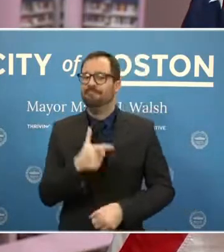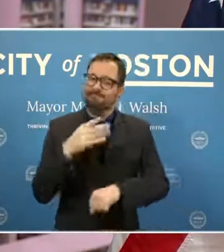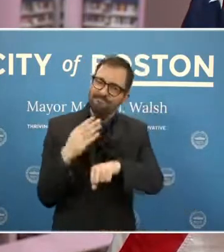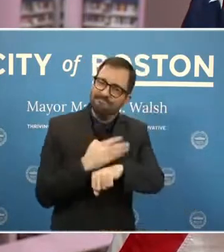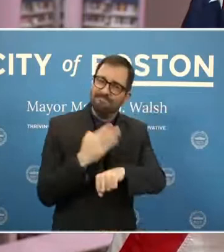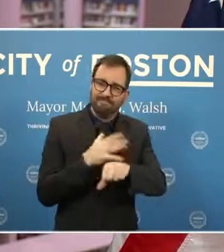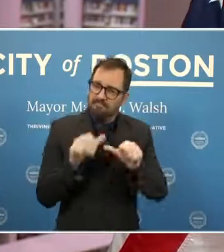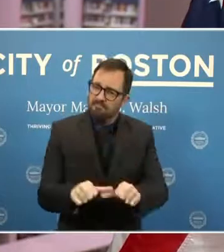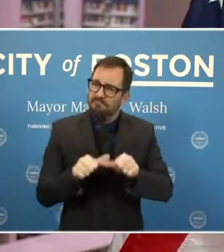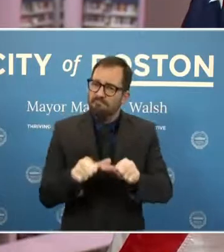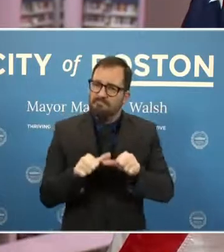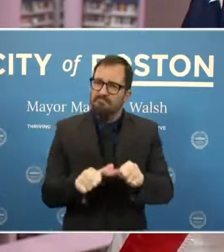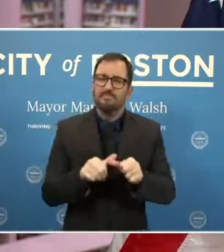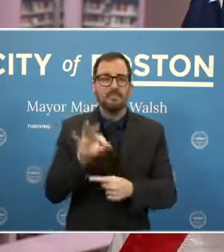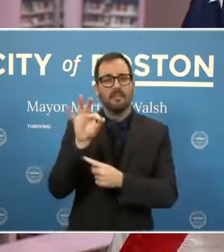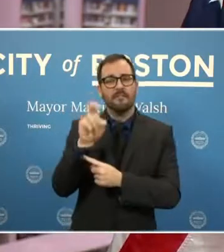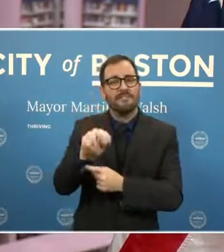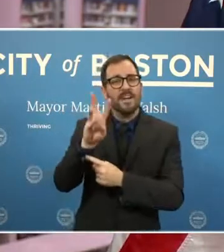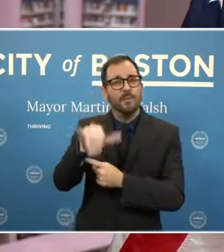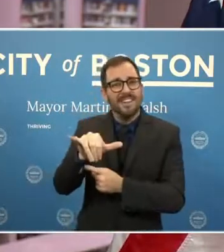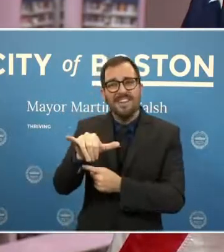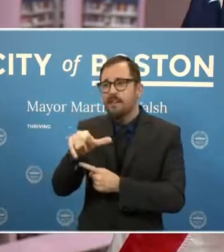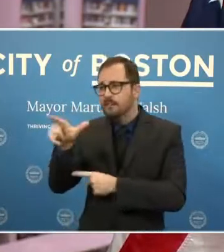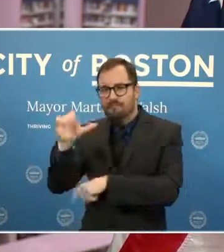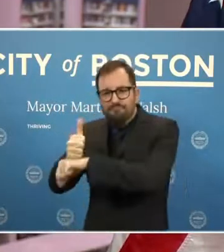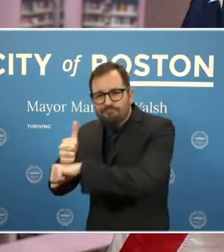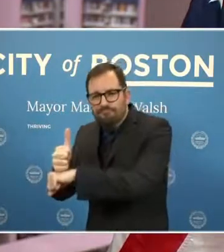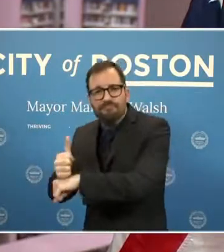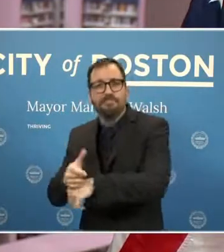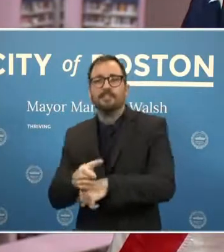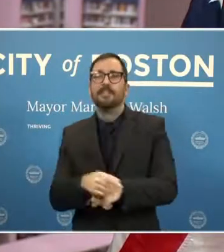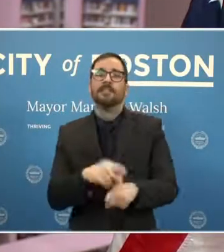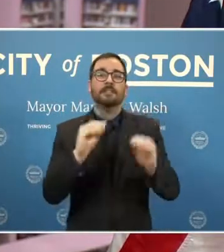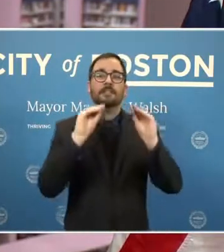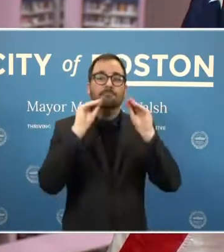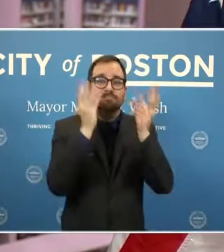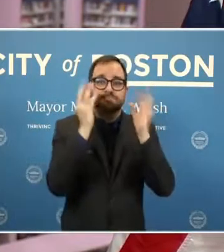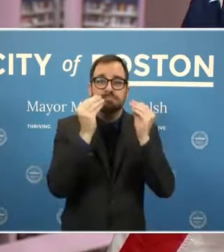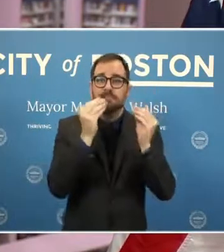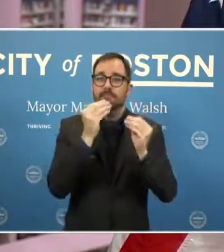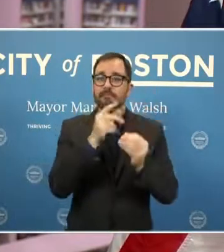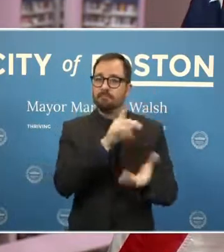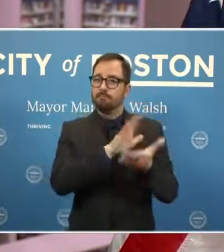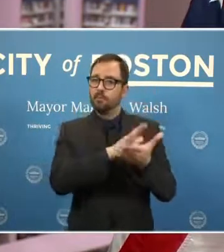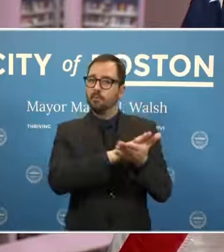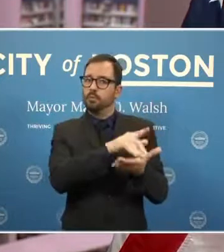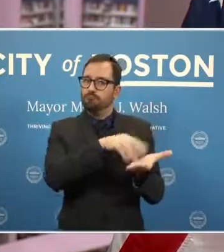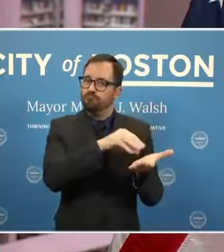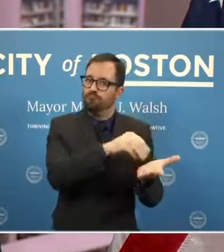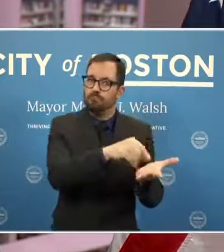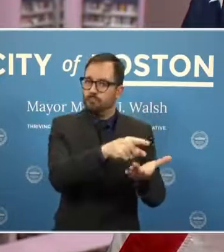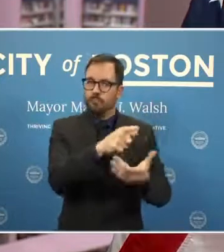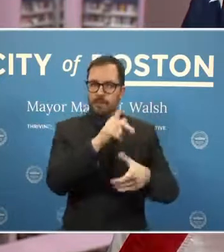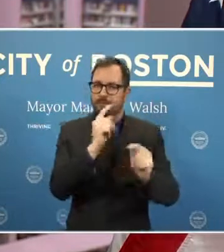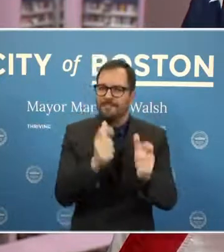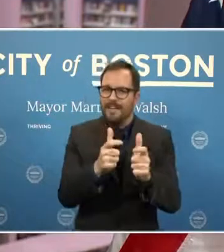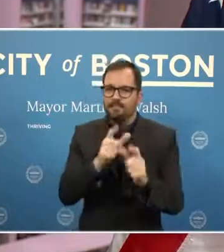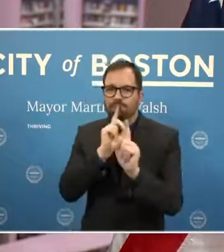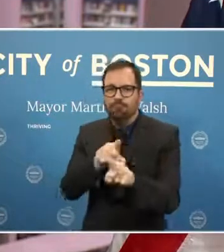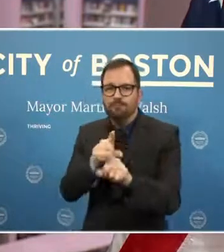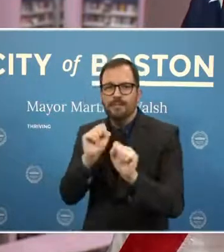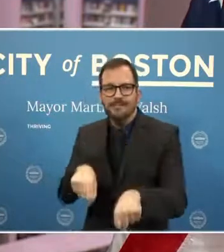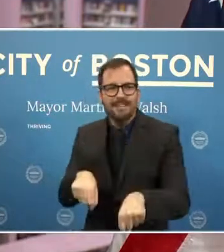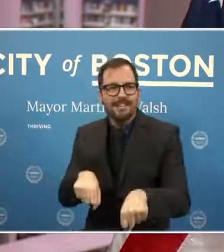and a new ambulance bay in West Roxbury for quicker response times. And Boston's first brand new firehouse in 30 years,